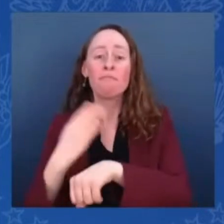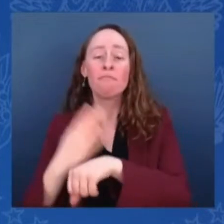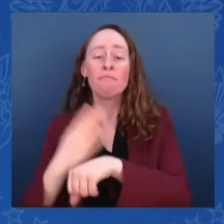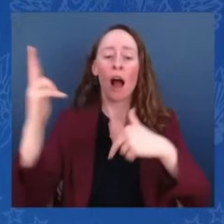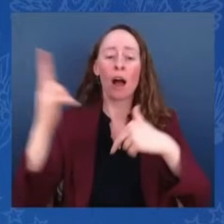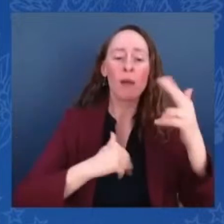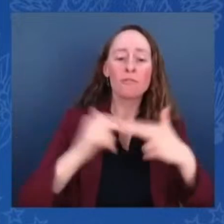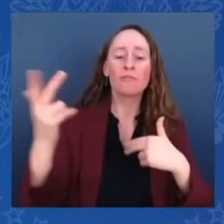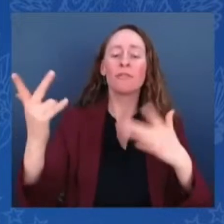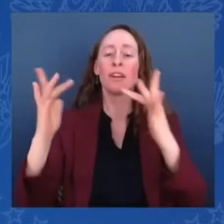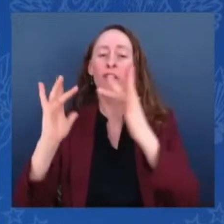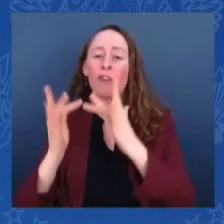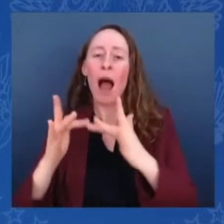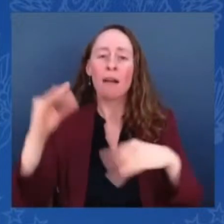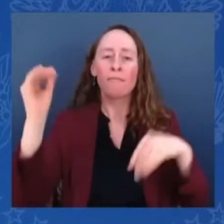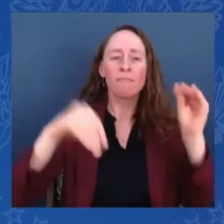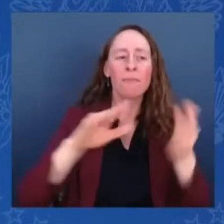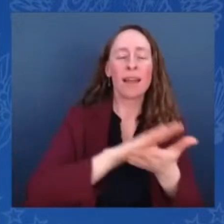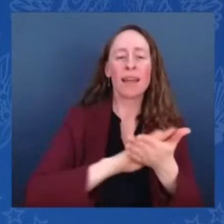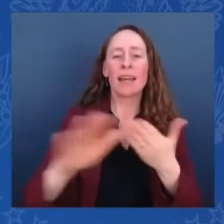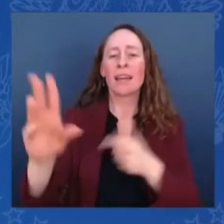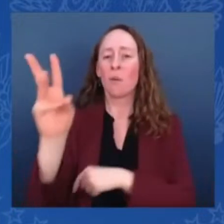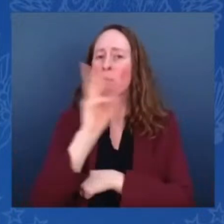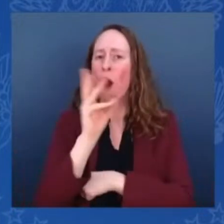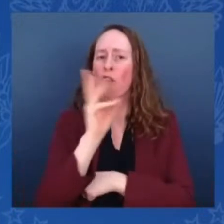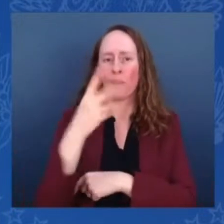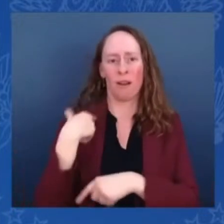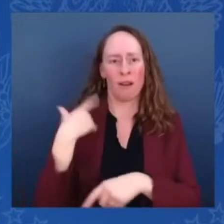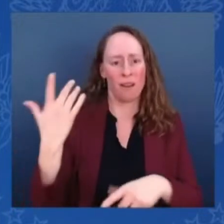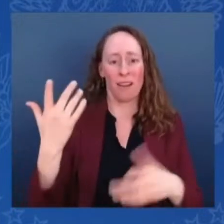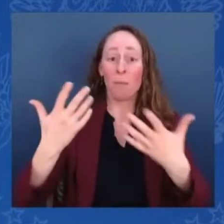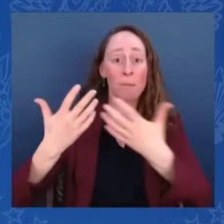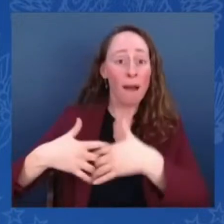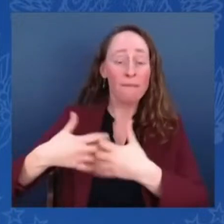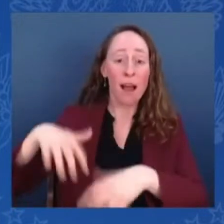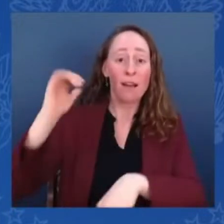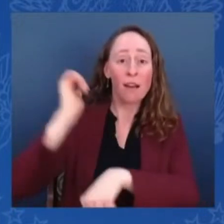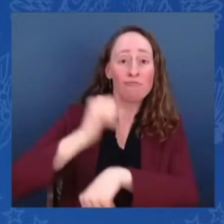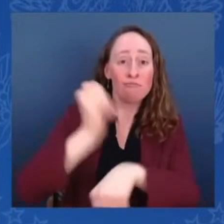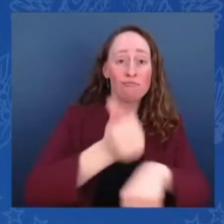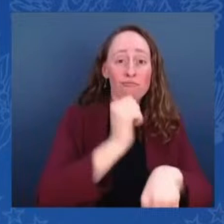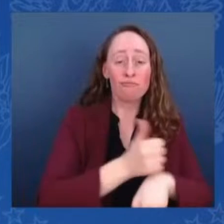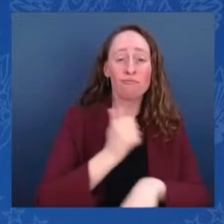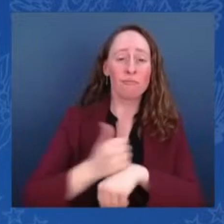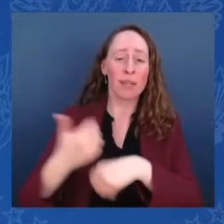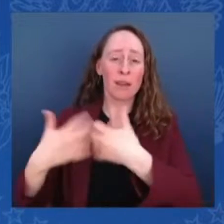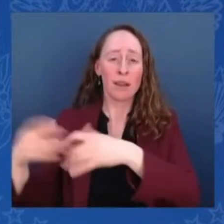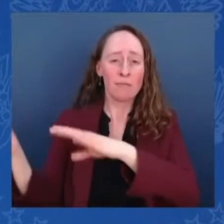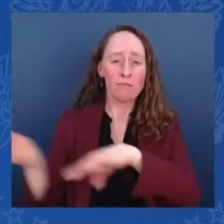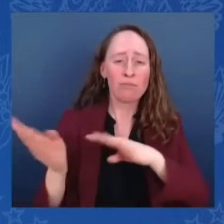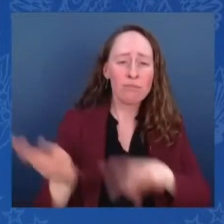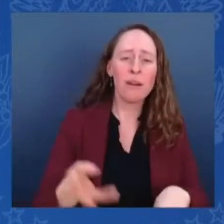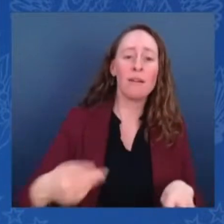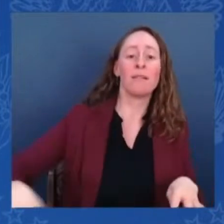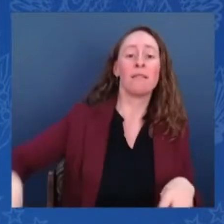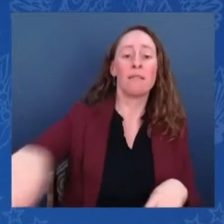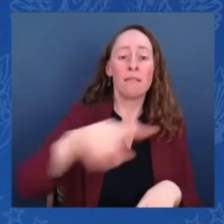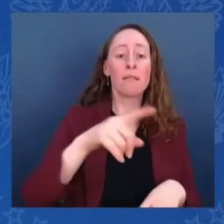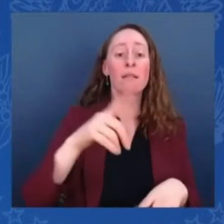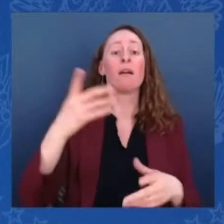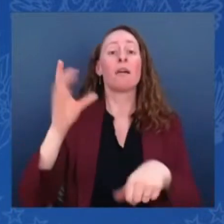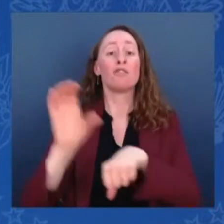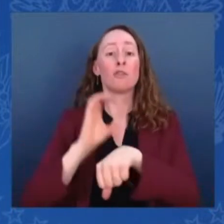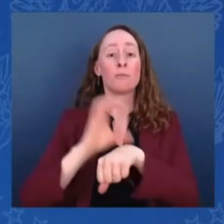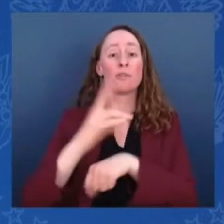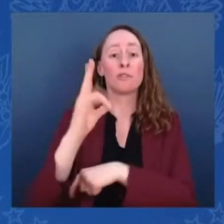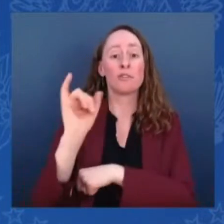To build American manufacturing, to make advanced semiconductors, which we invented here at home. We